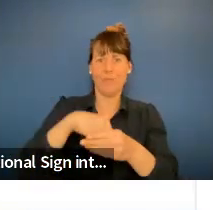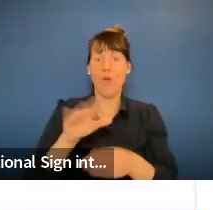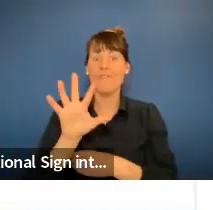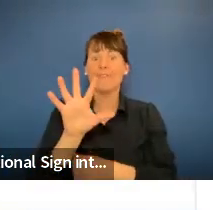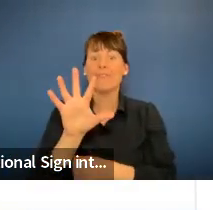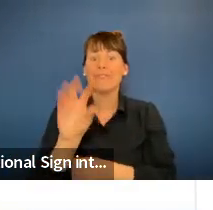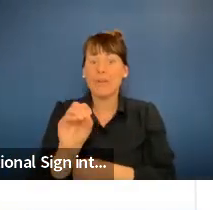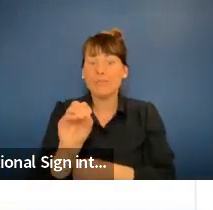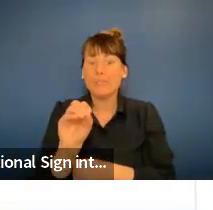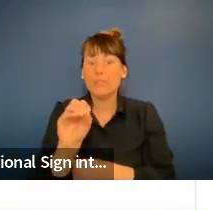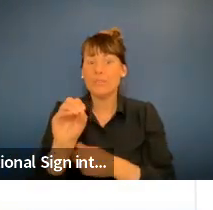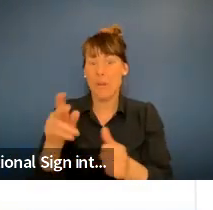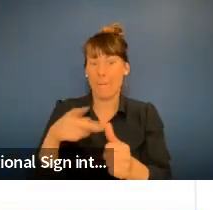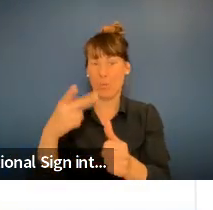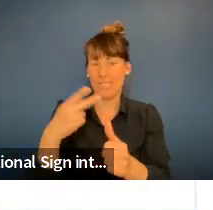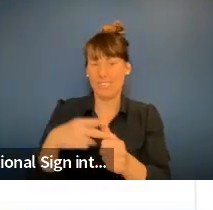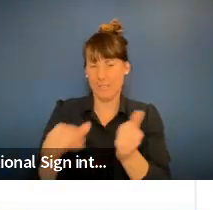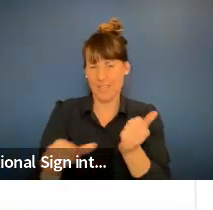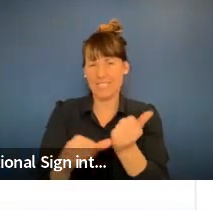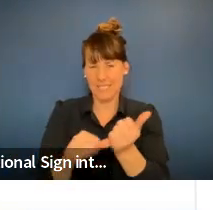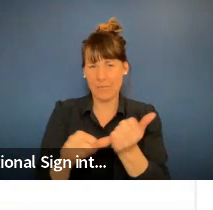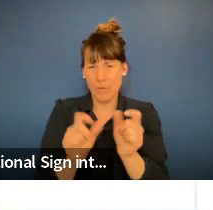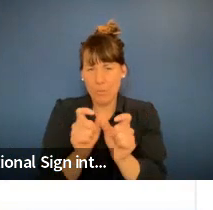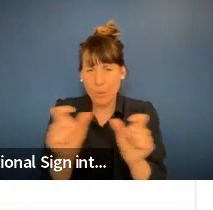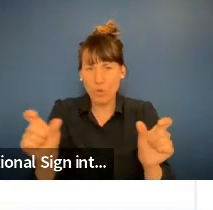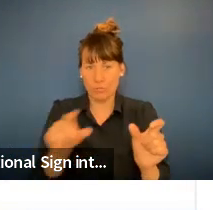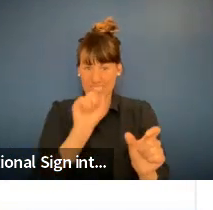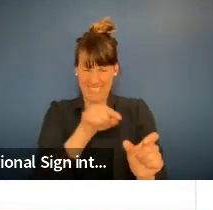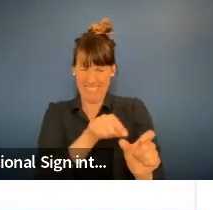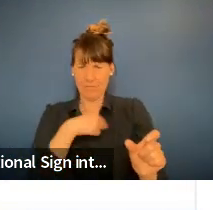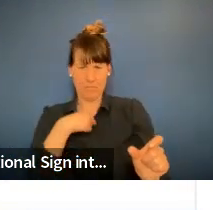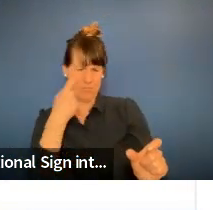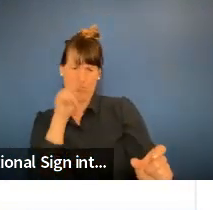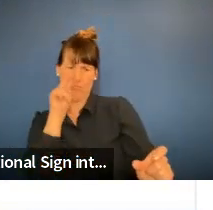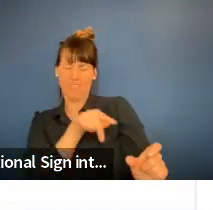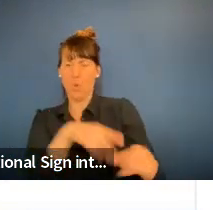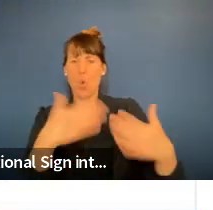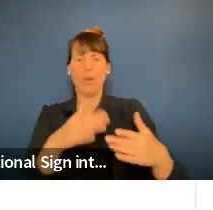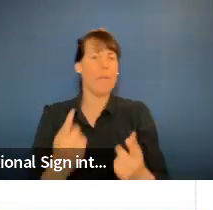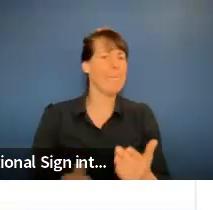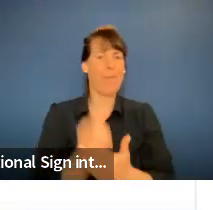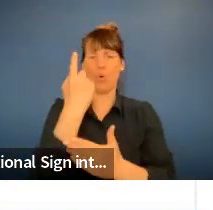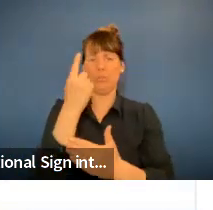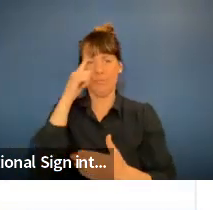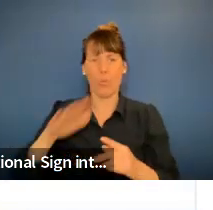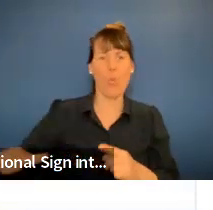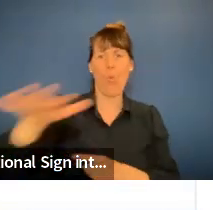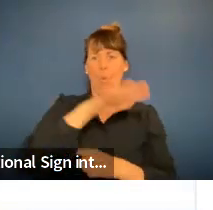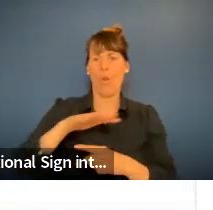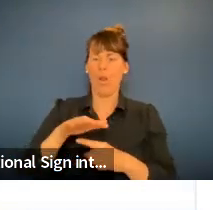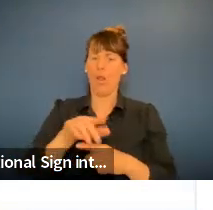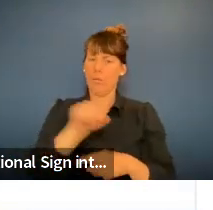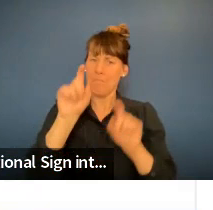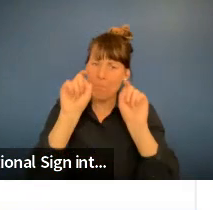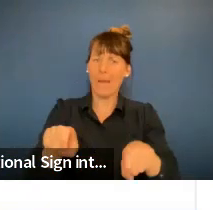everyone in need should have access to those essential priority assistive products. This list was